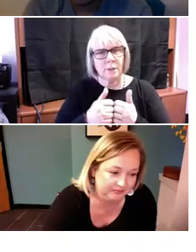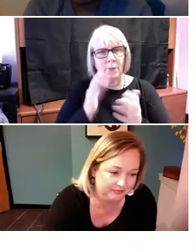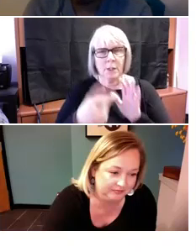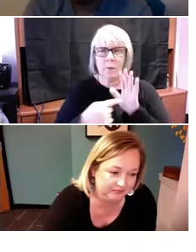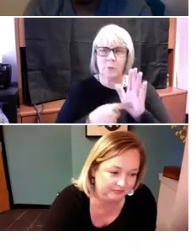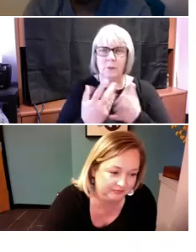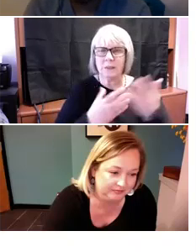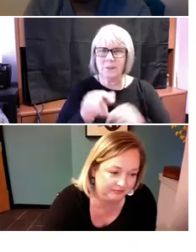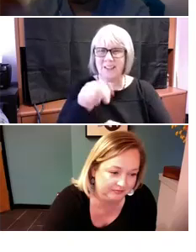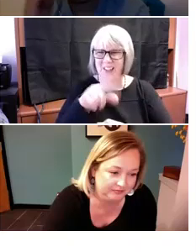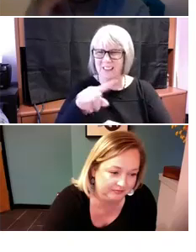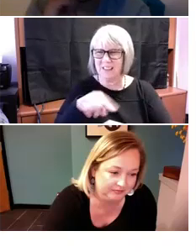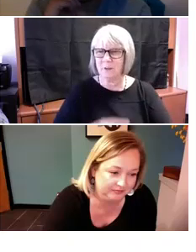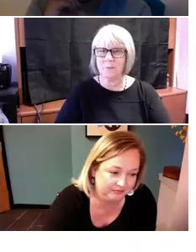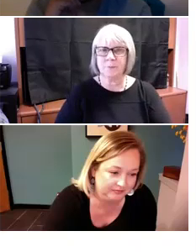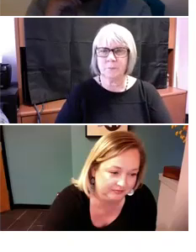something like this?